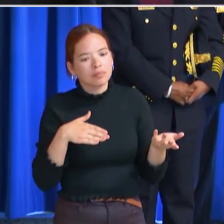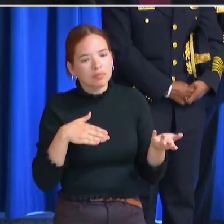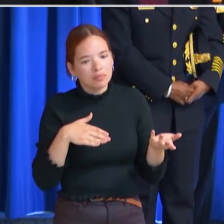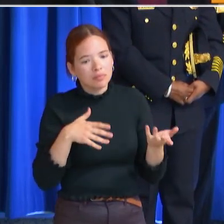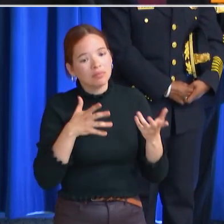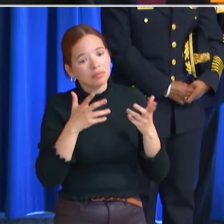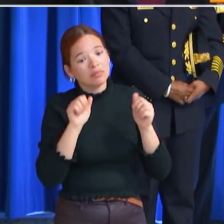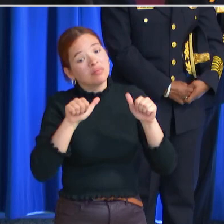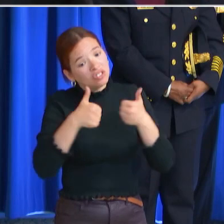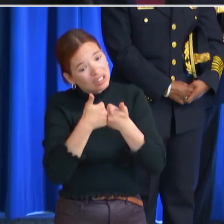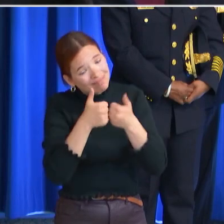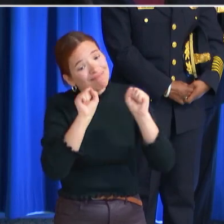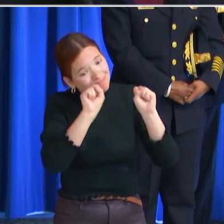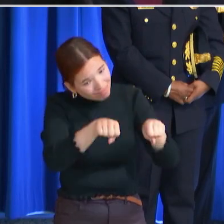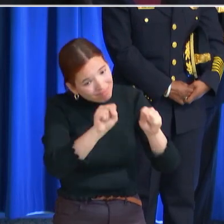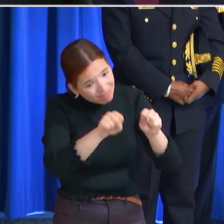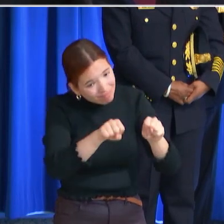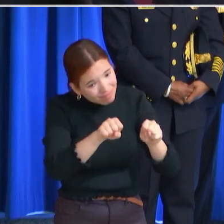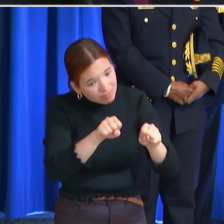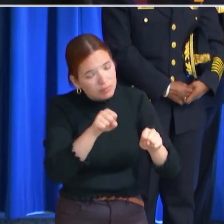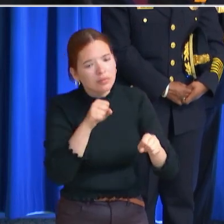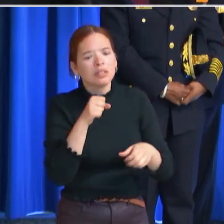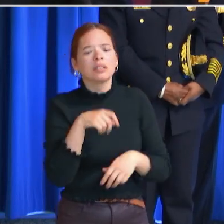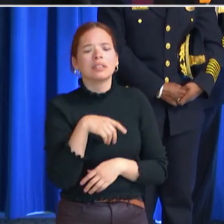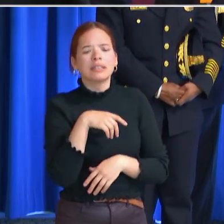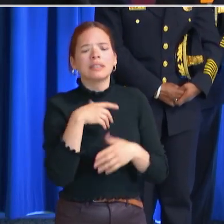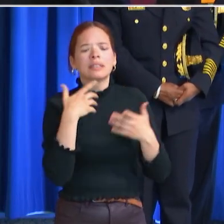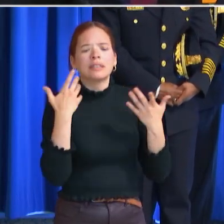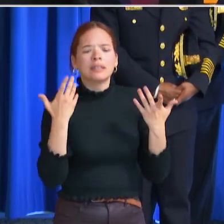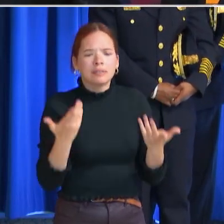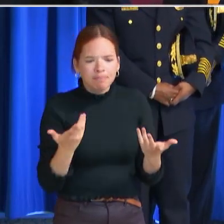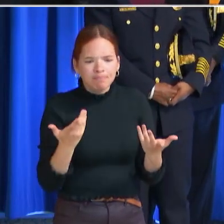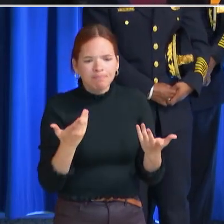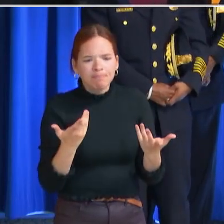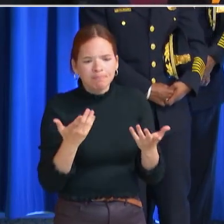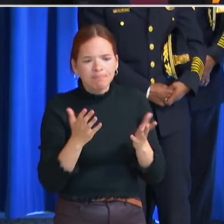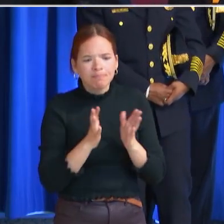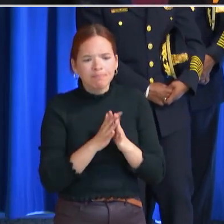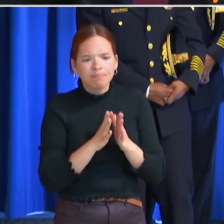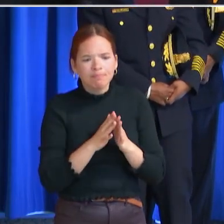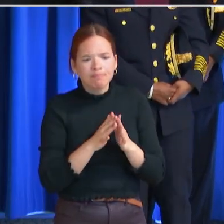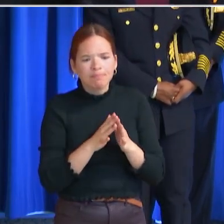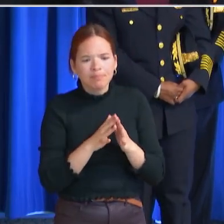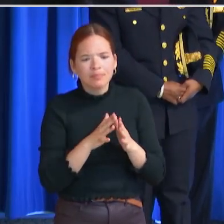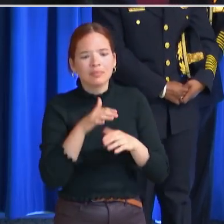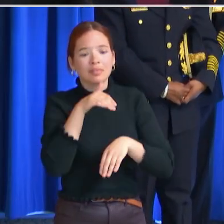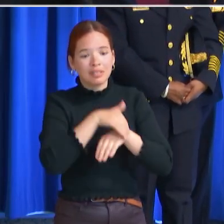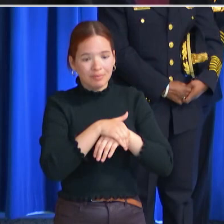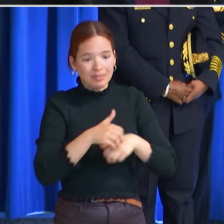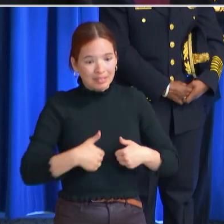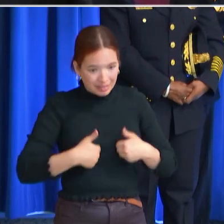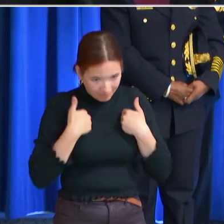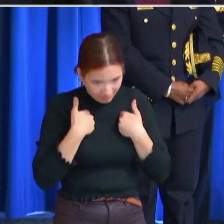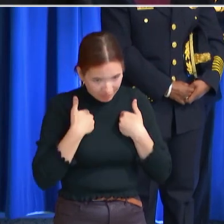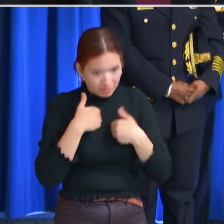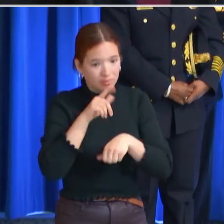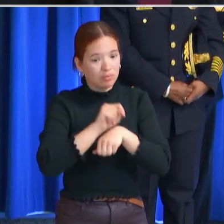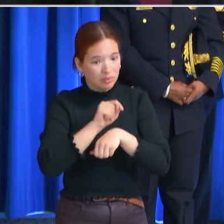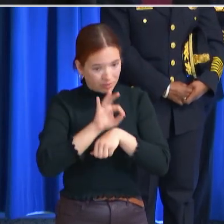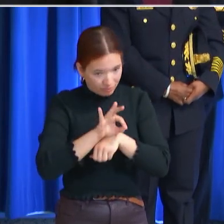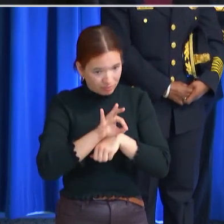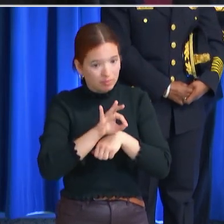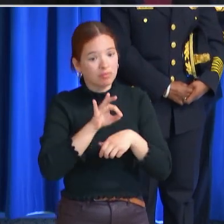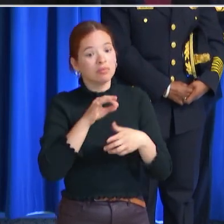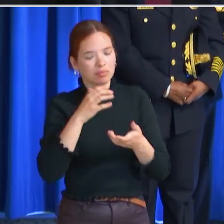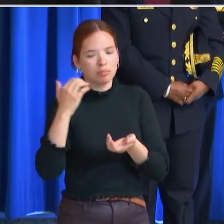think the model that you see in the nightlife task force that we did, that will be the model going forward, coupled with working